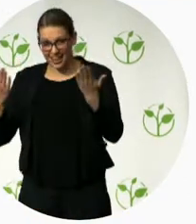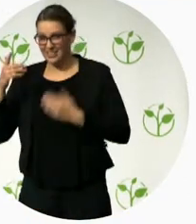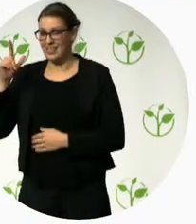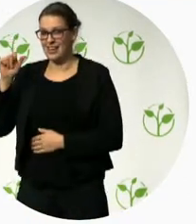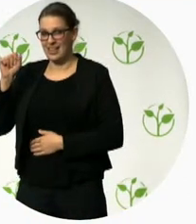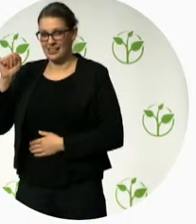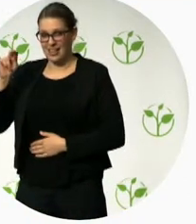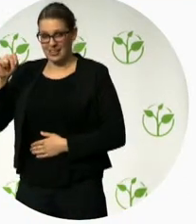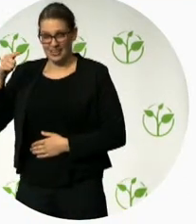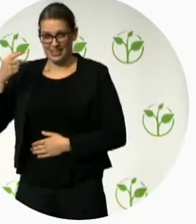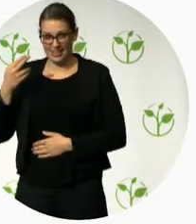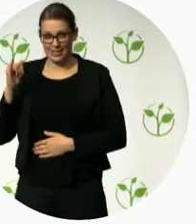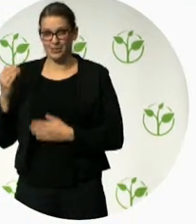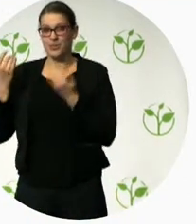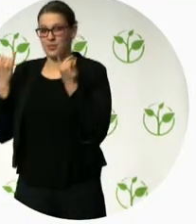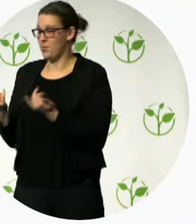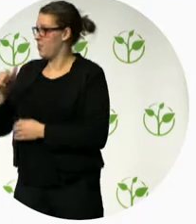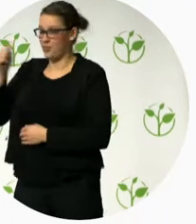work.